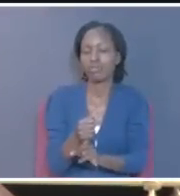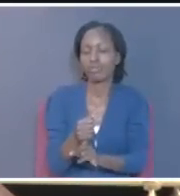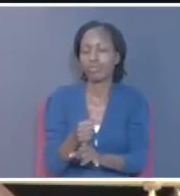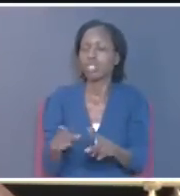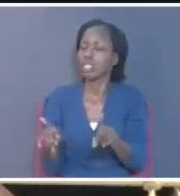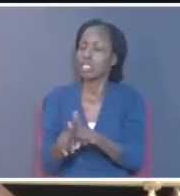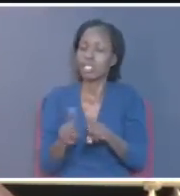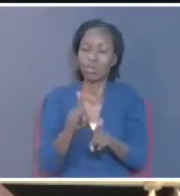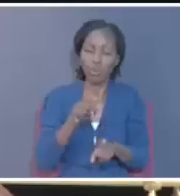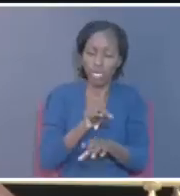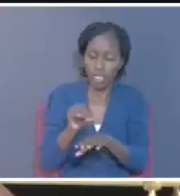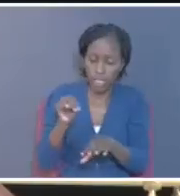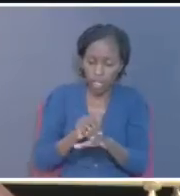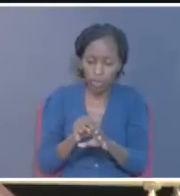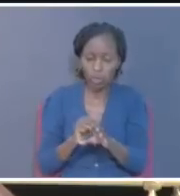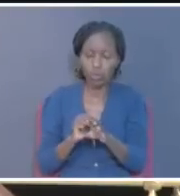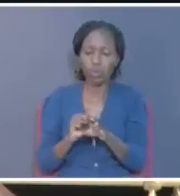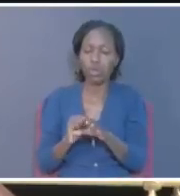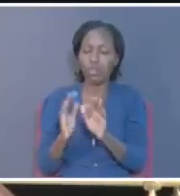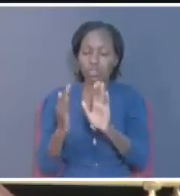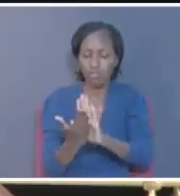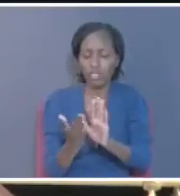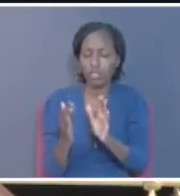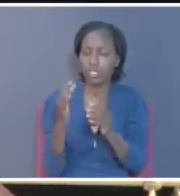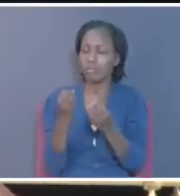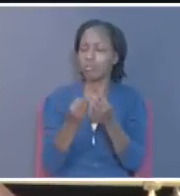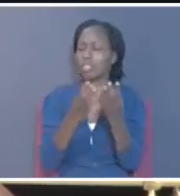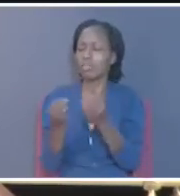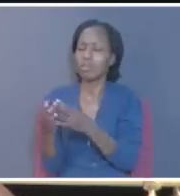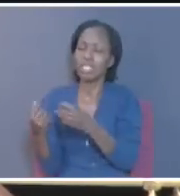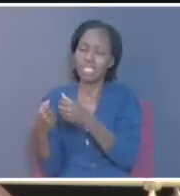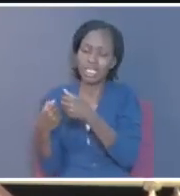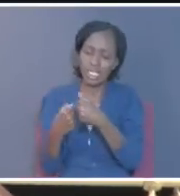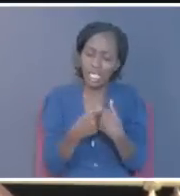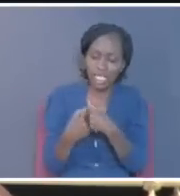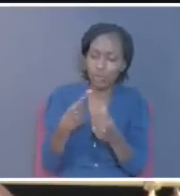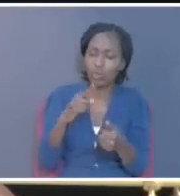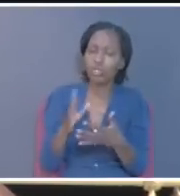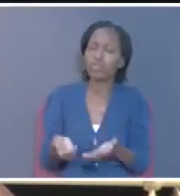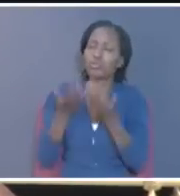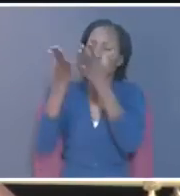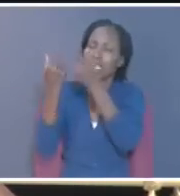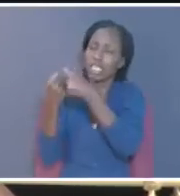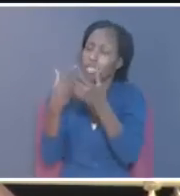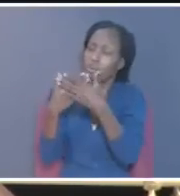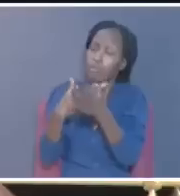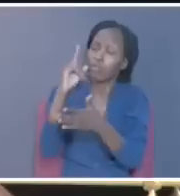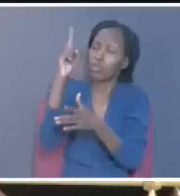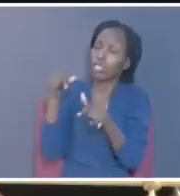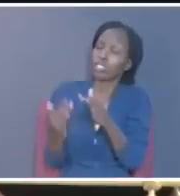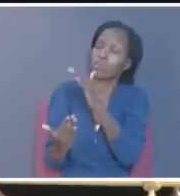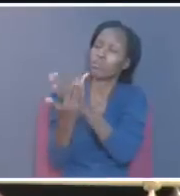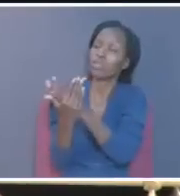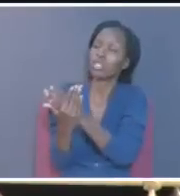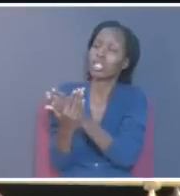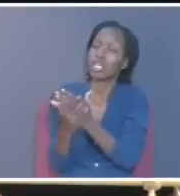Yet as a nation, Lord, we are faced with many challenges, Father. We want to present those challenges before you this